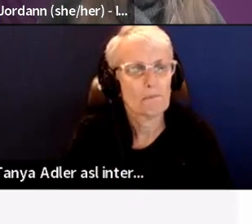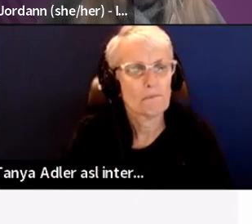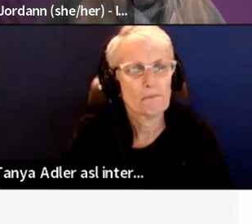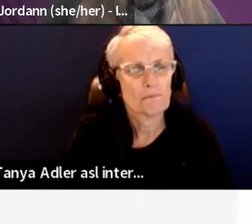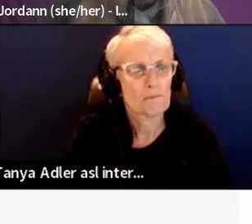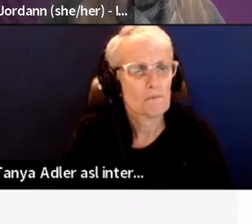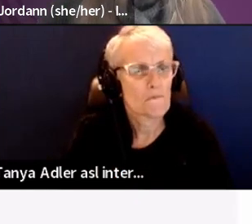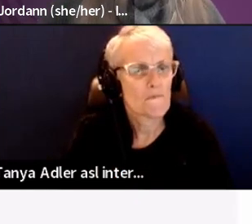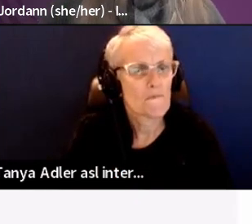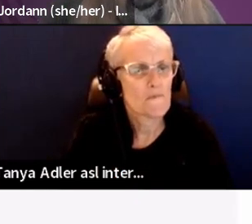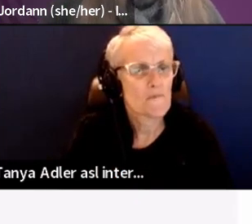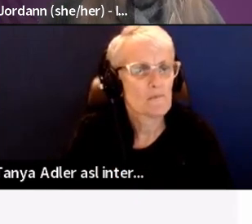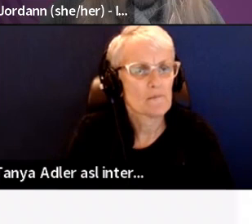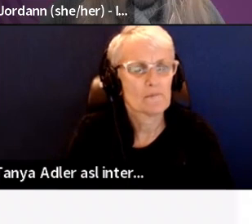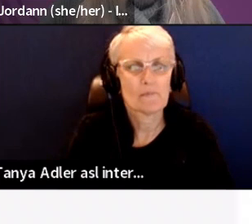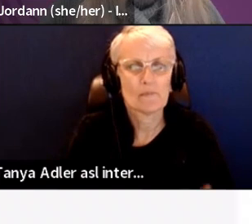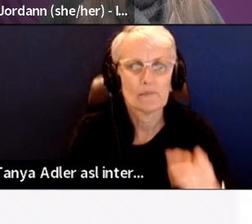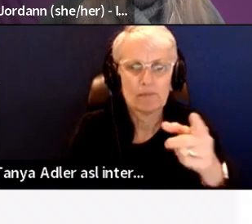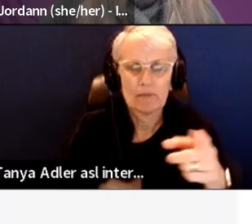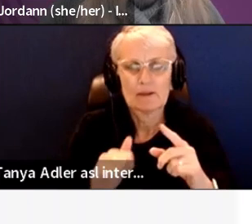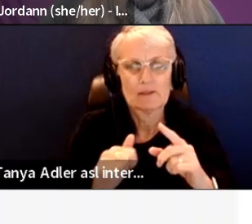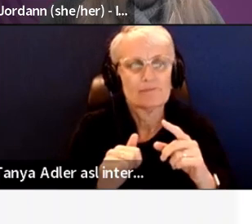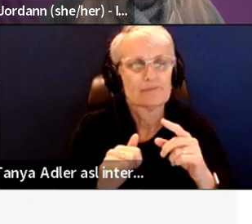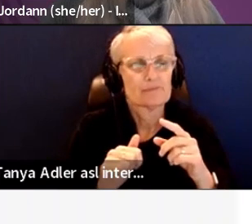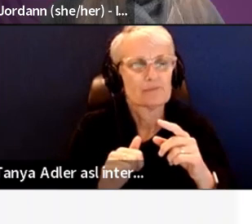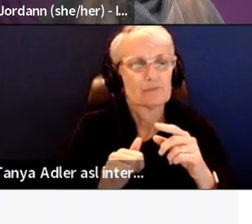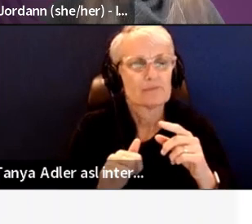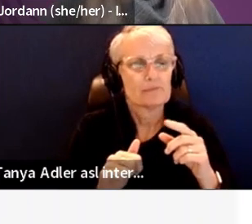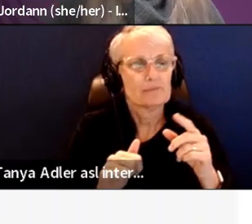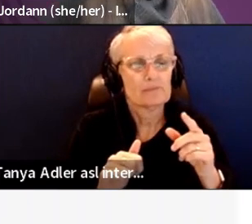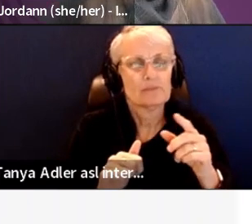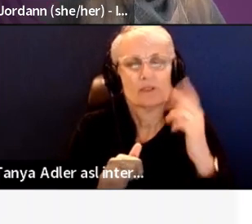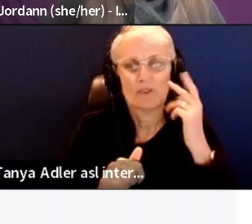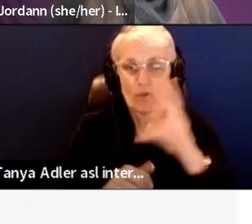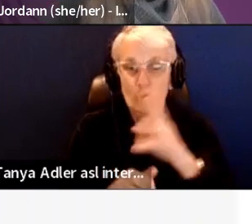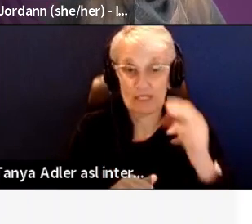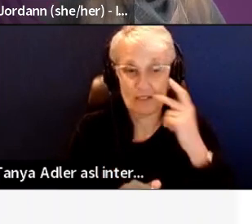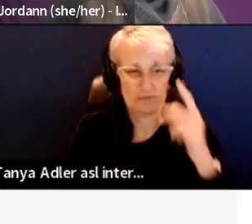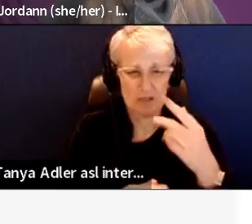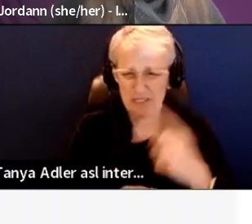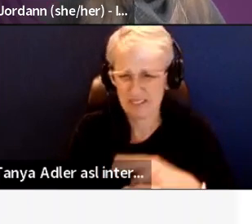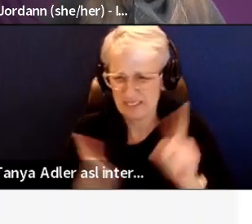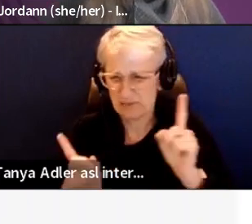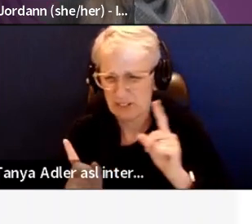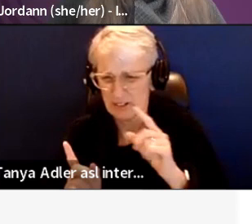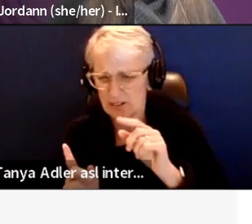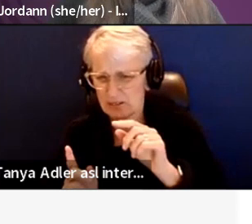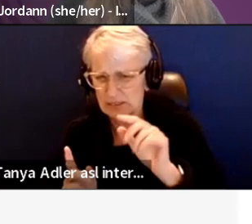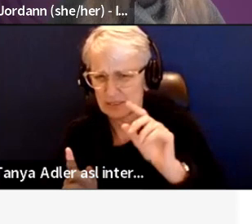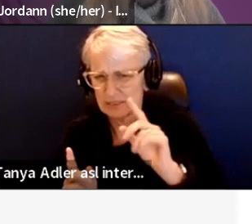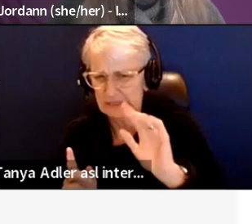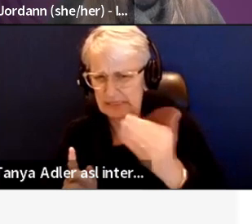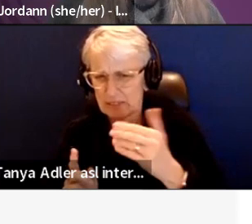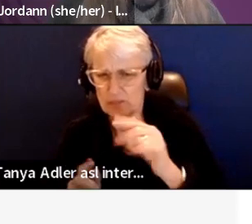So first, when you come to the i.d.e.a Fund website, and this might look different depending on if